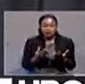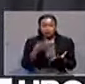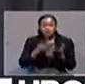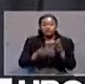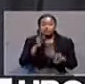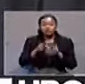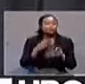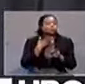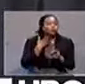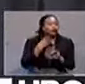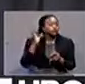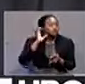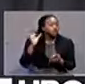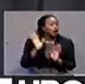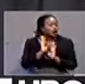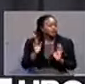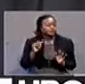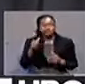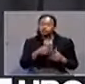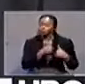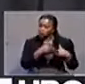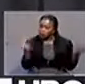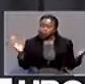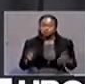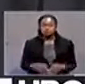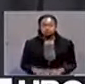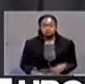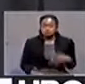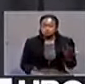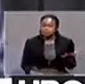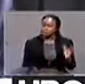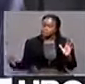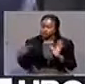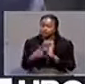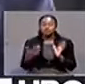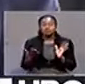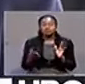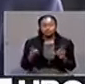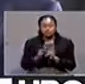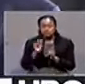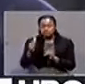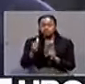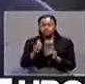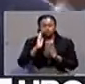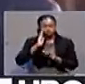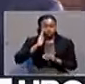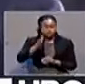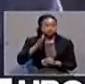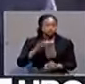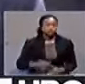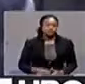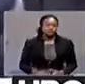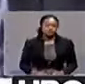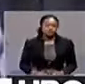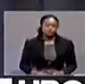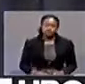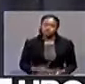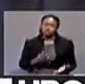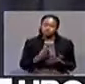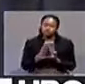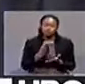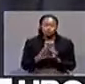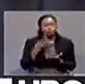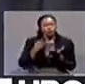to hear. He was outspoken on the point and rightful. What can I remember what I did with the